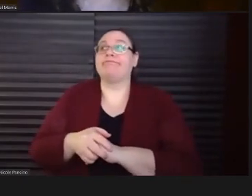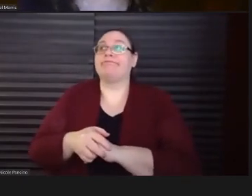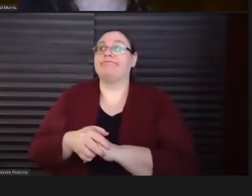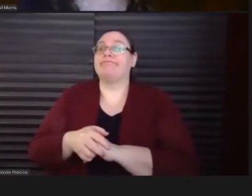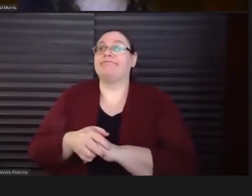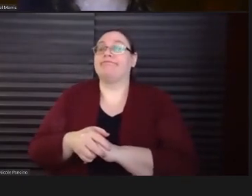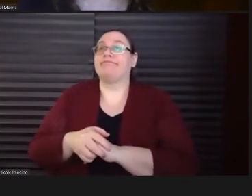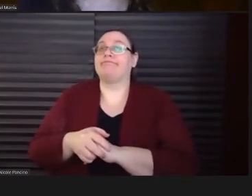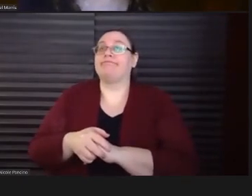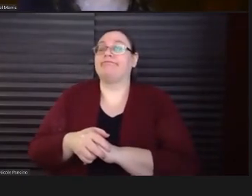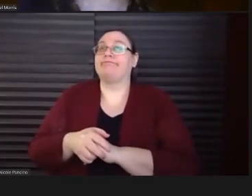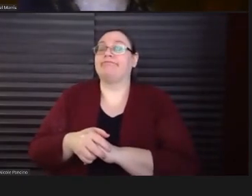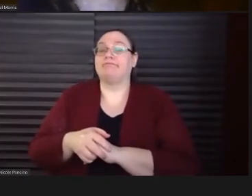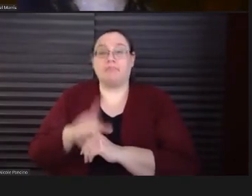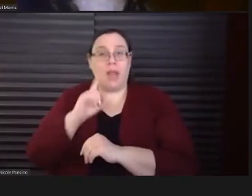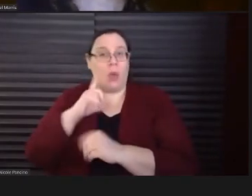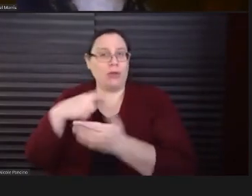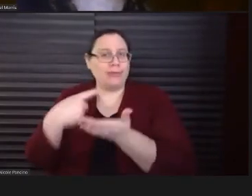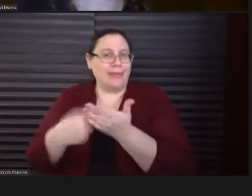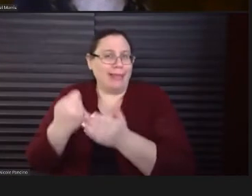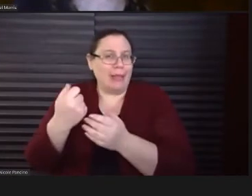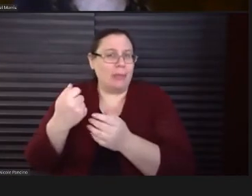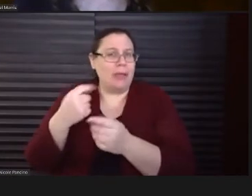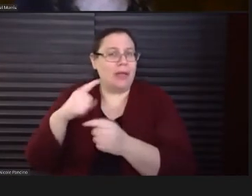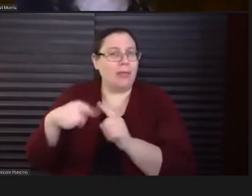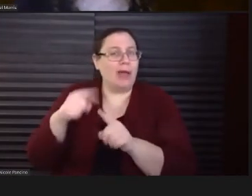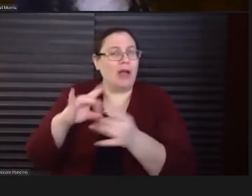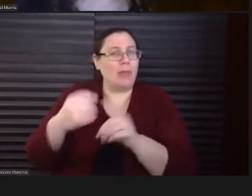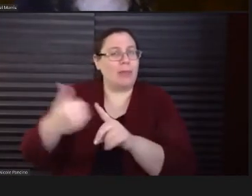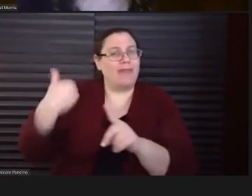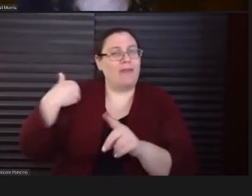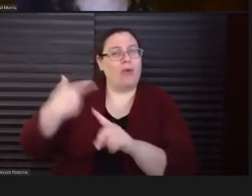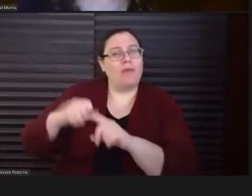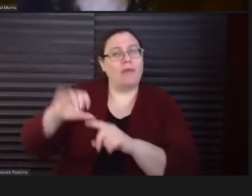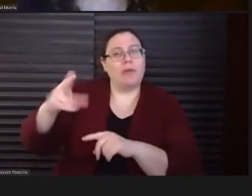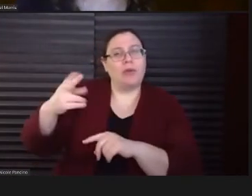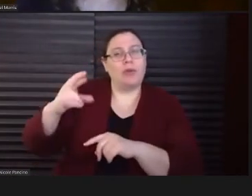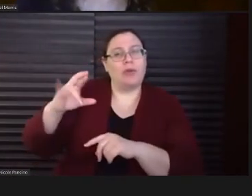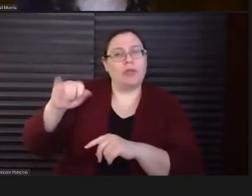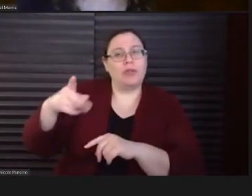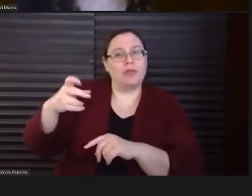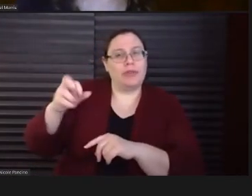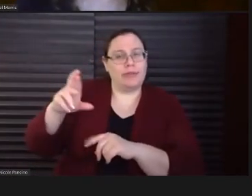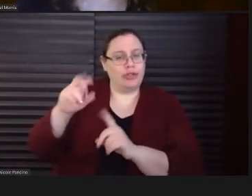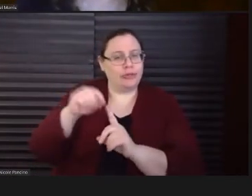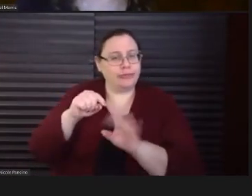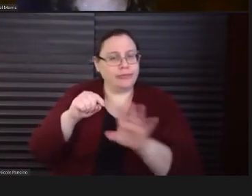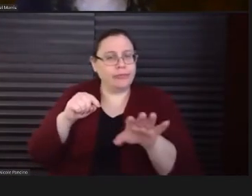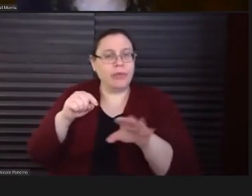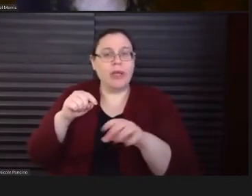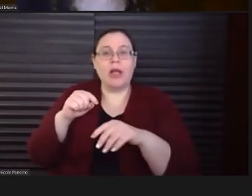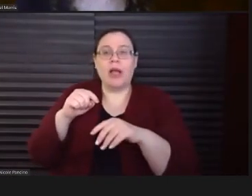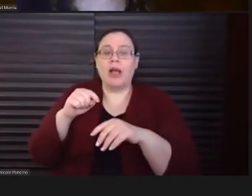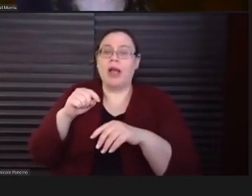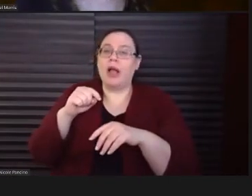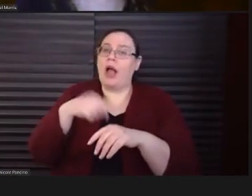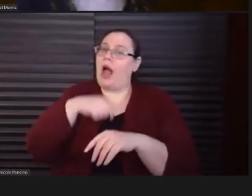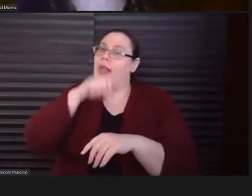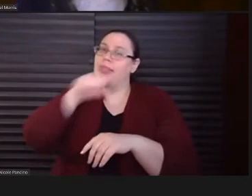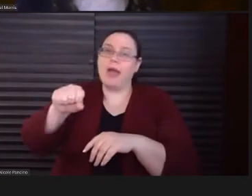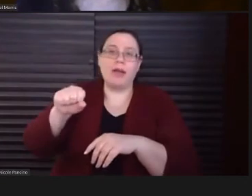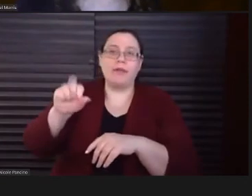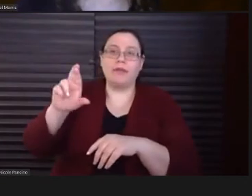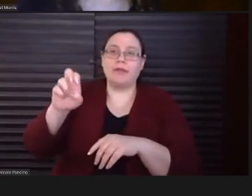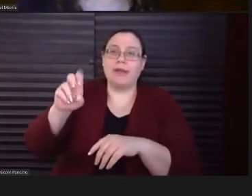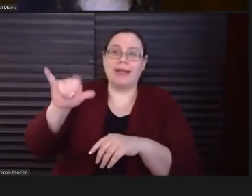I also wanted to touch on what you had said earlier, Christopher, because I loved Ready Player One, listened to